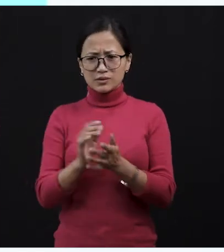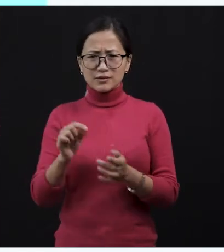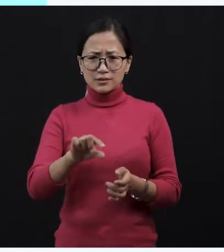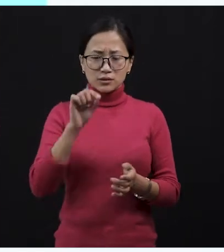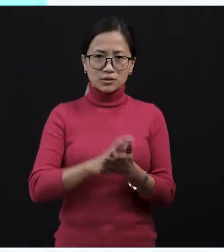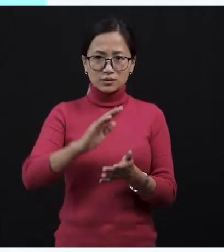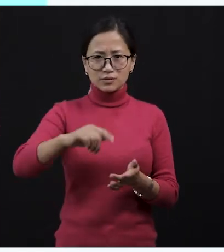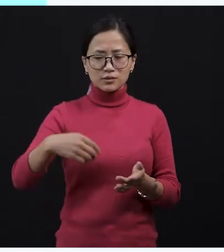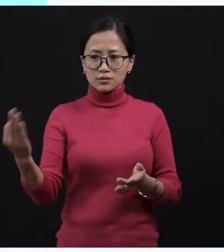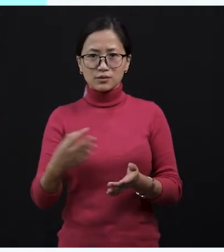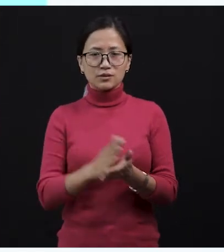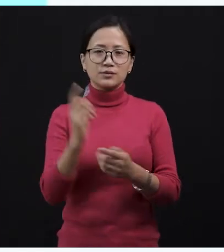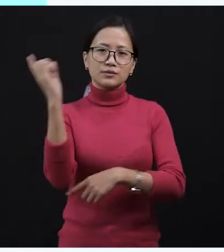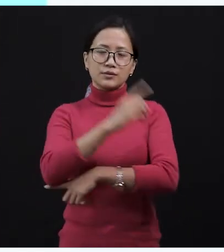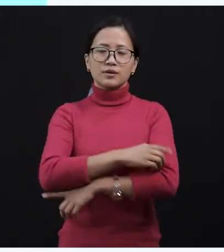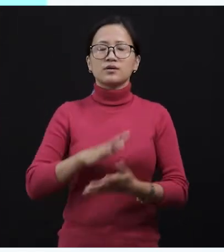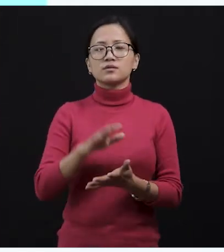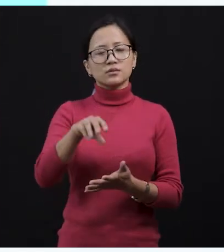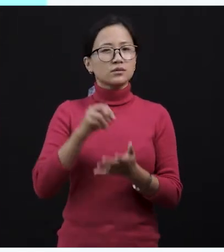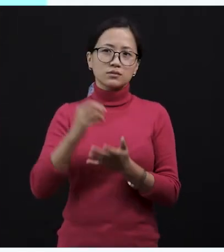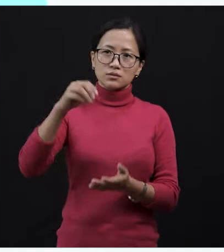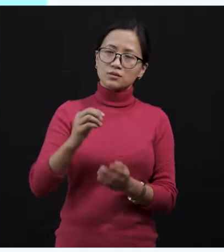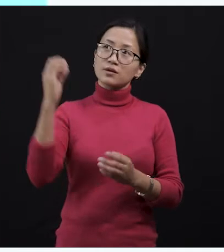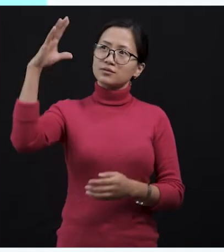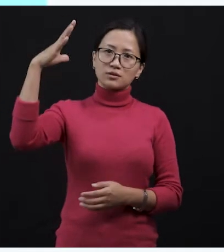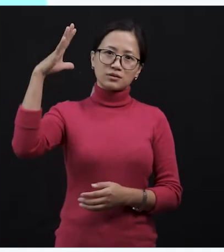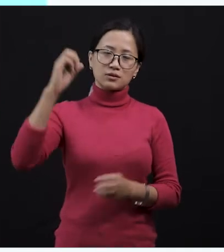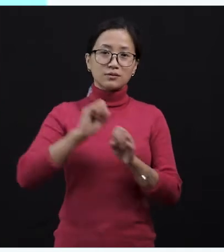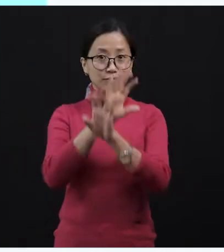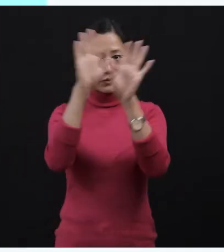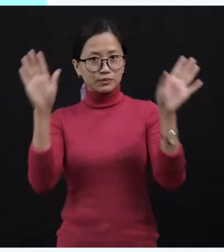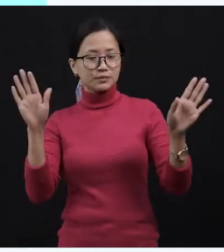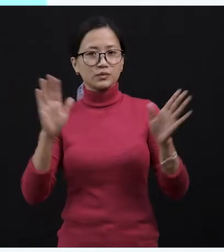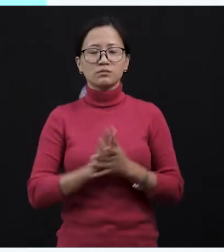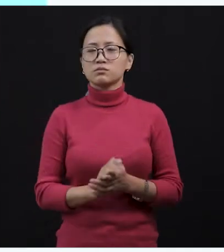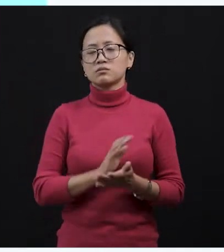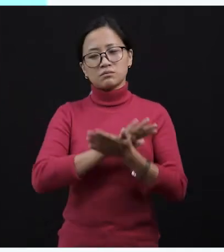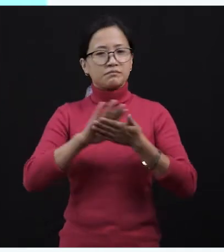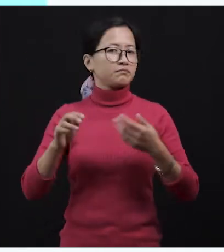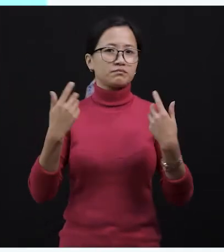day, we get sunlight, right? It does not get over.